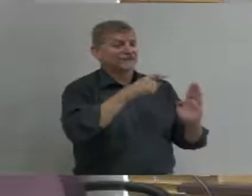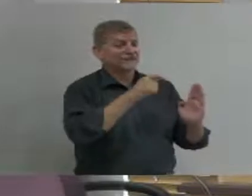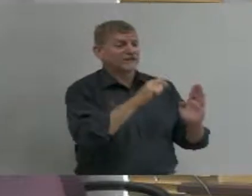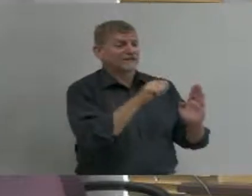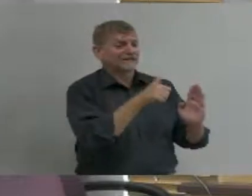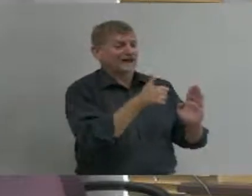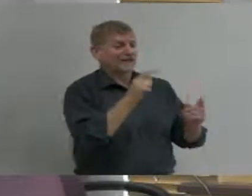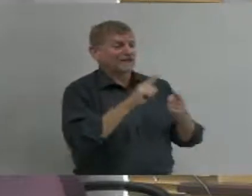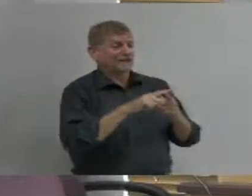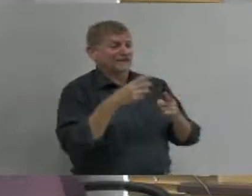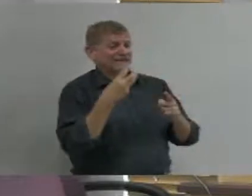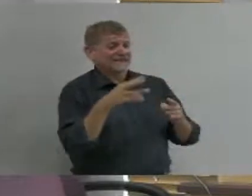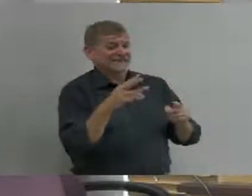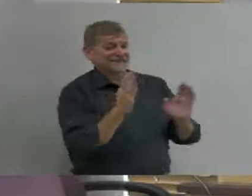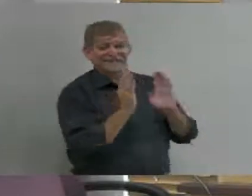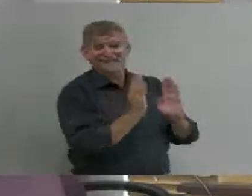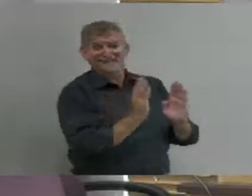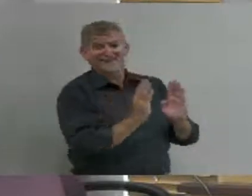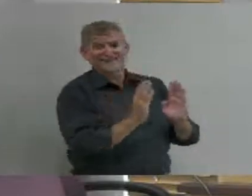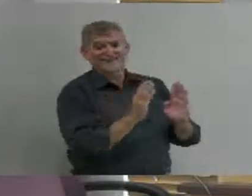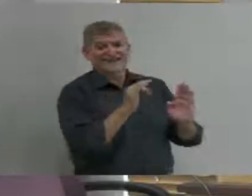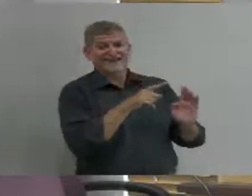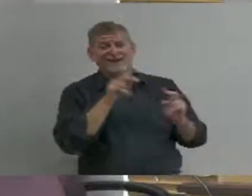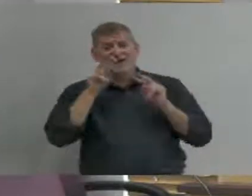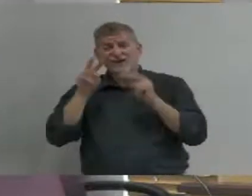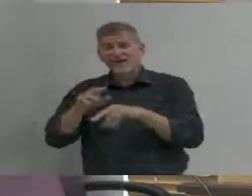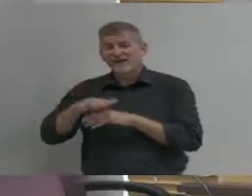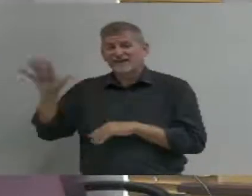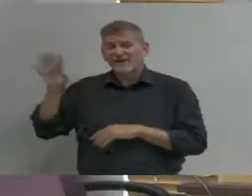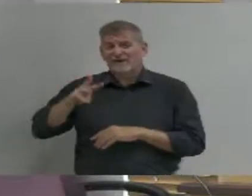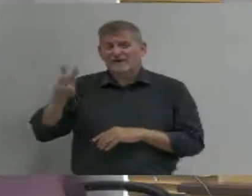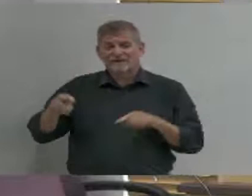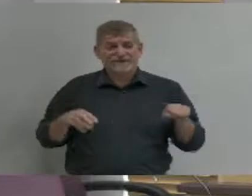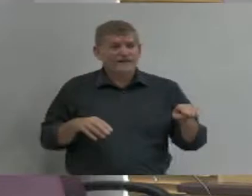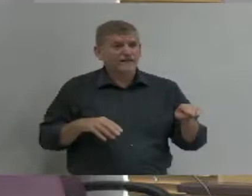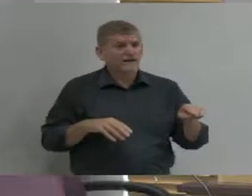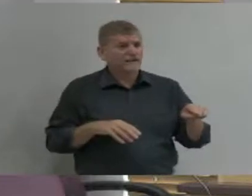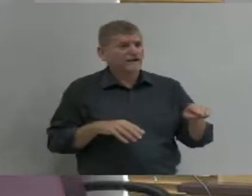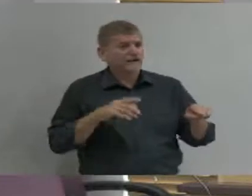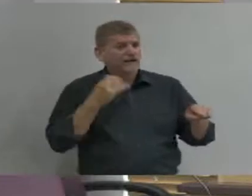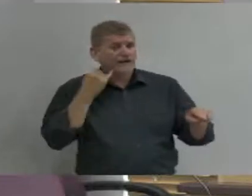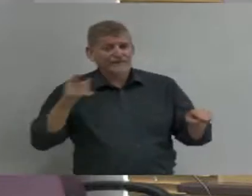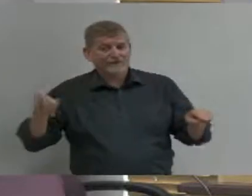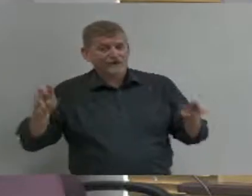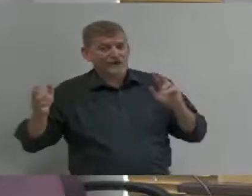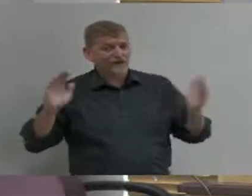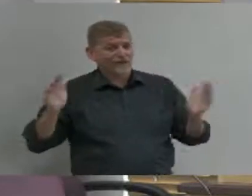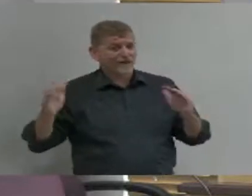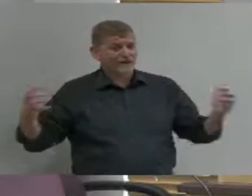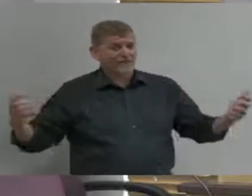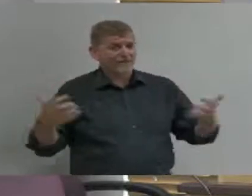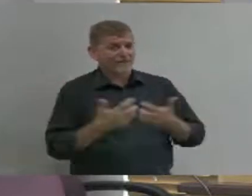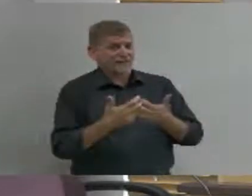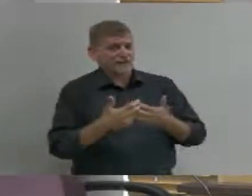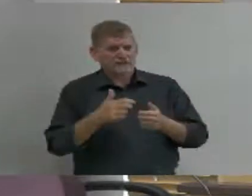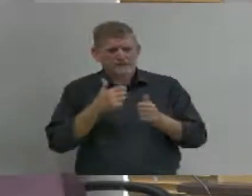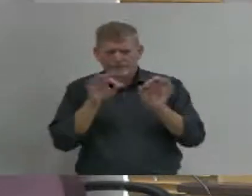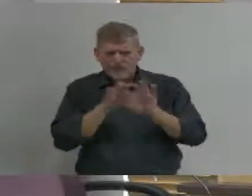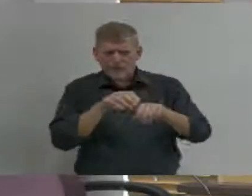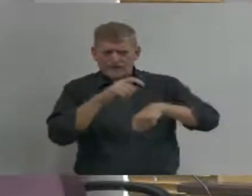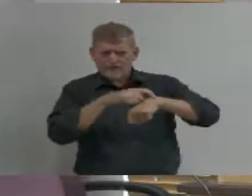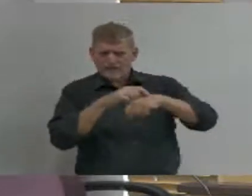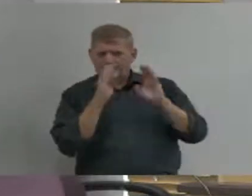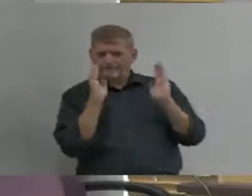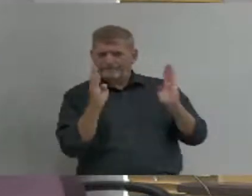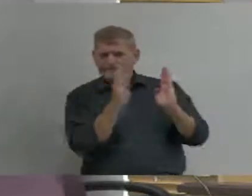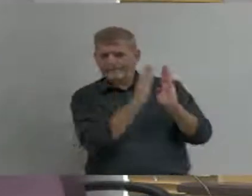16th. And so that does match where ours was. If you look at the graph, September 16th, 2.6%.